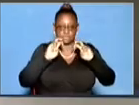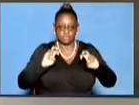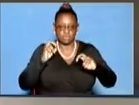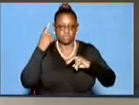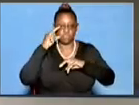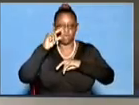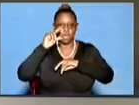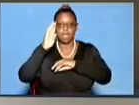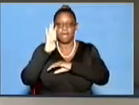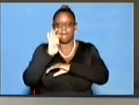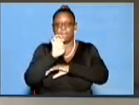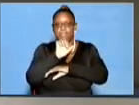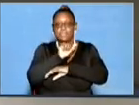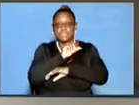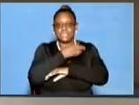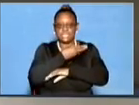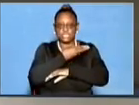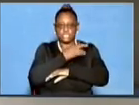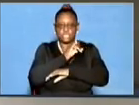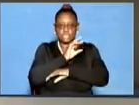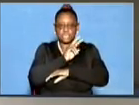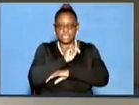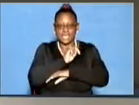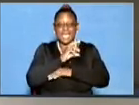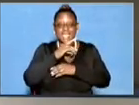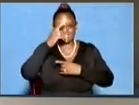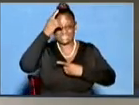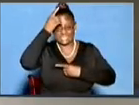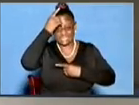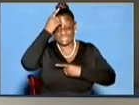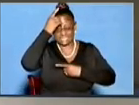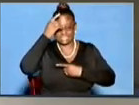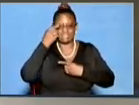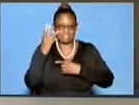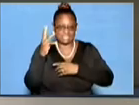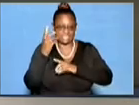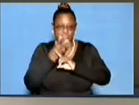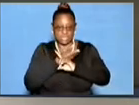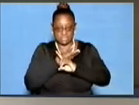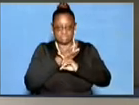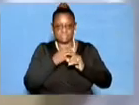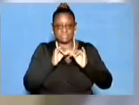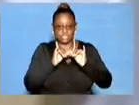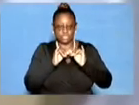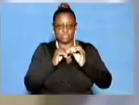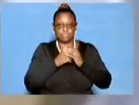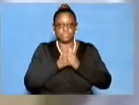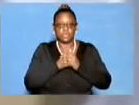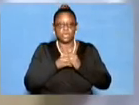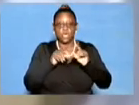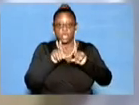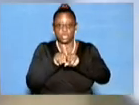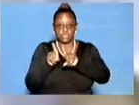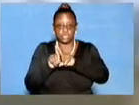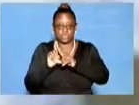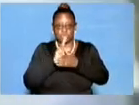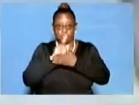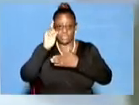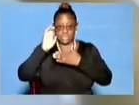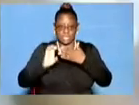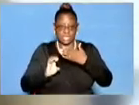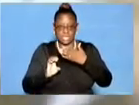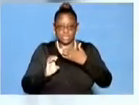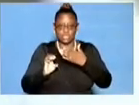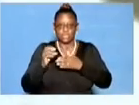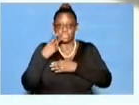bleaching and the stony coral tissue loss disease within the next 6 months. Also to come in the weekend edition, the